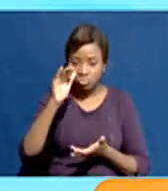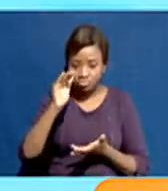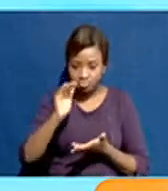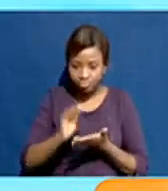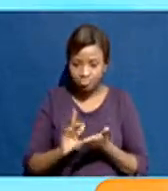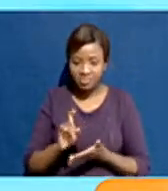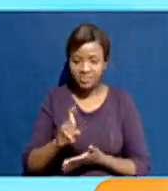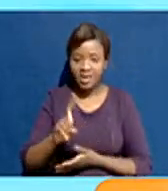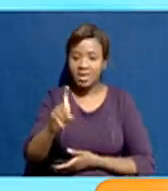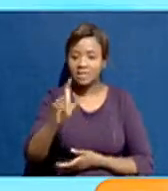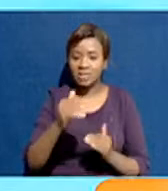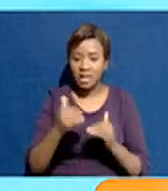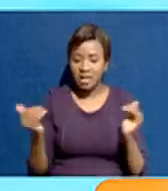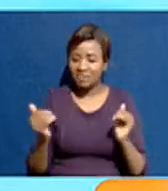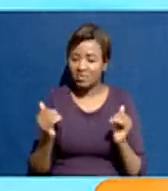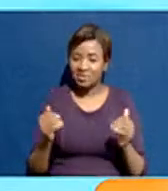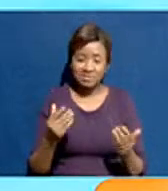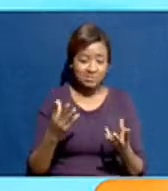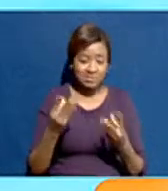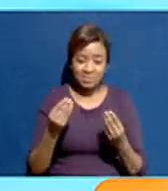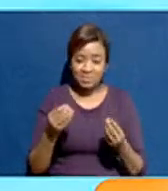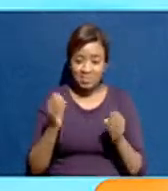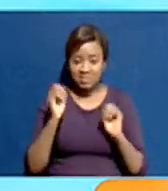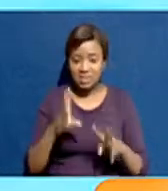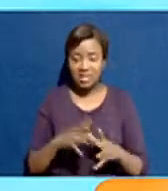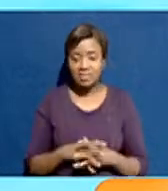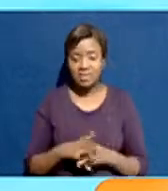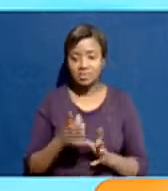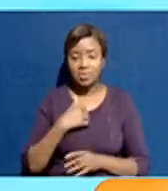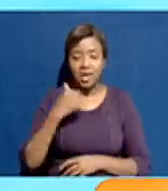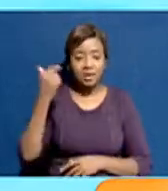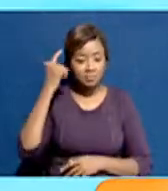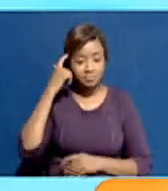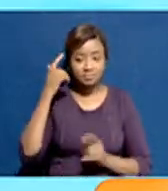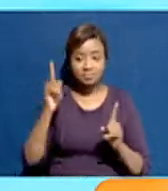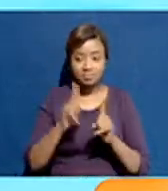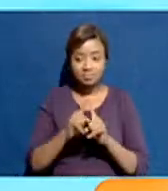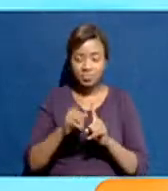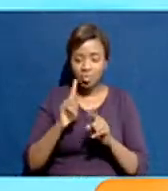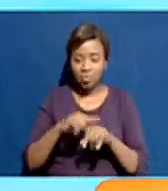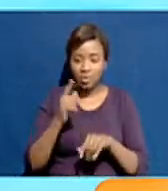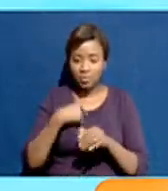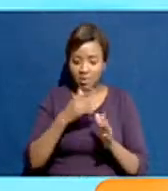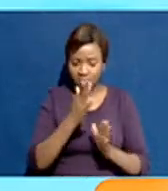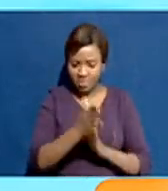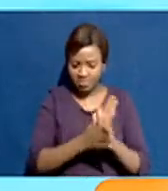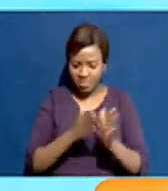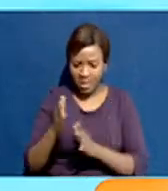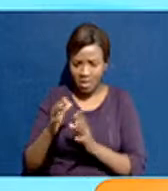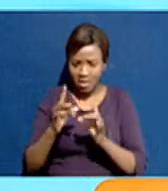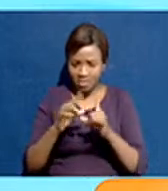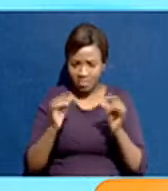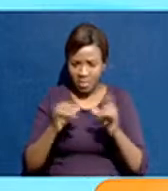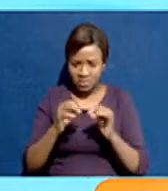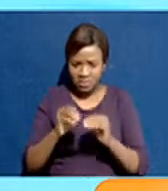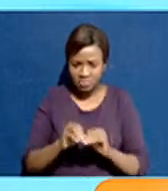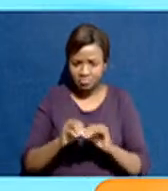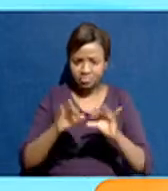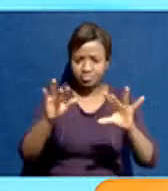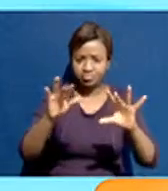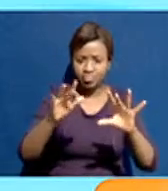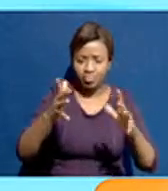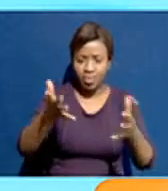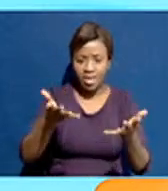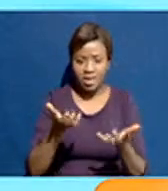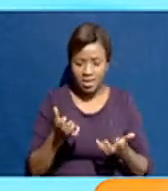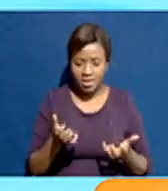It's not easy. So I think even as we package the message, I think we've come at a point whereby right now we